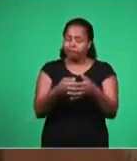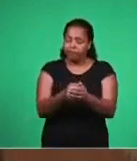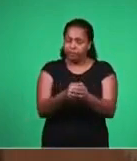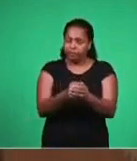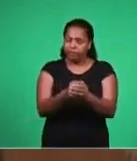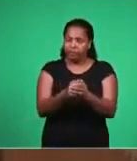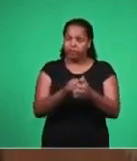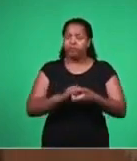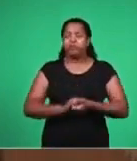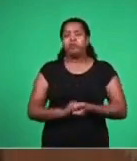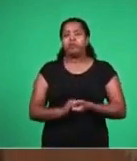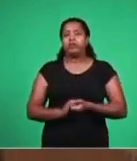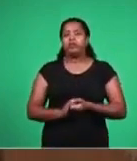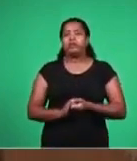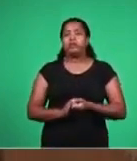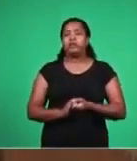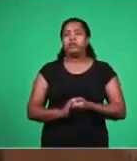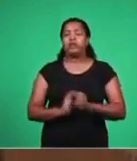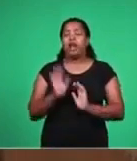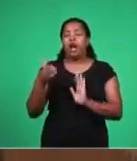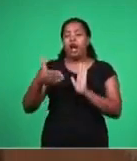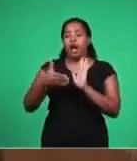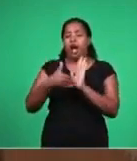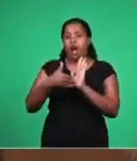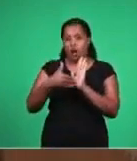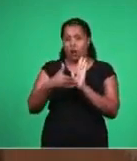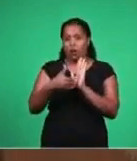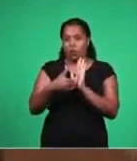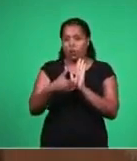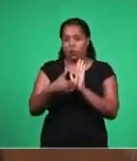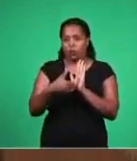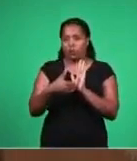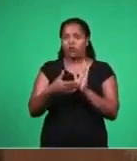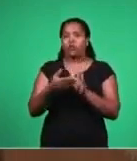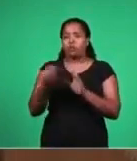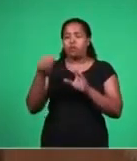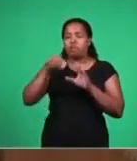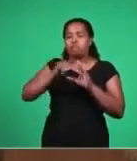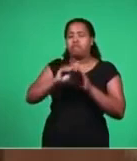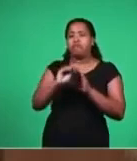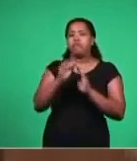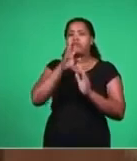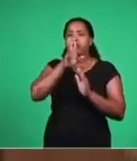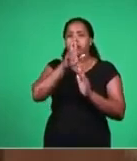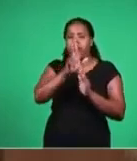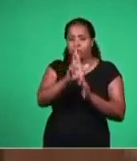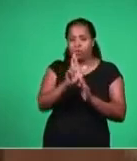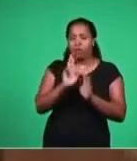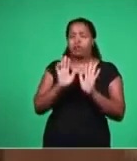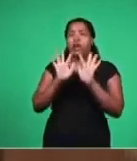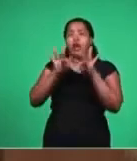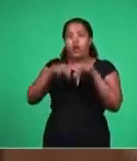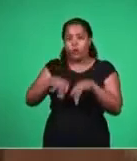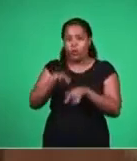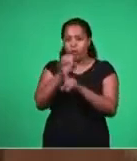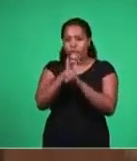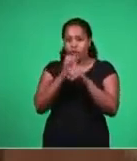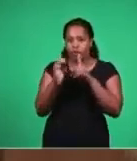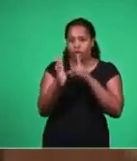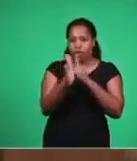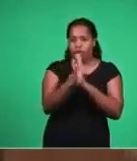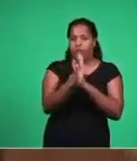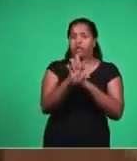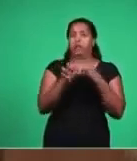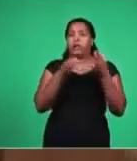Amen, brethren. The last thing we want to say with this response, we will give at the